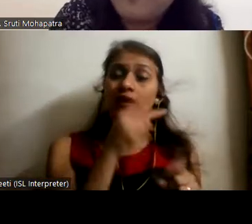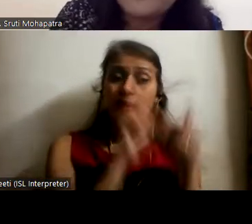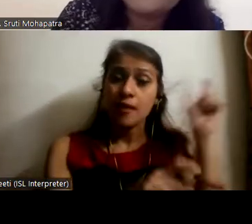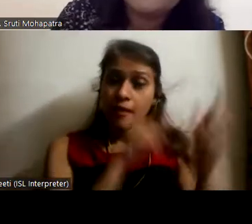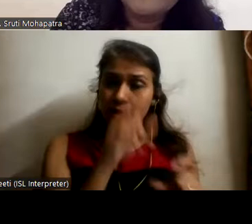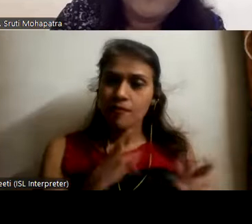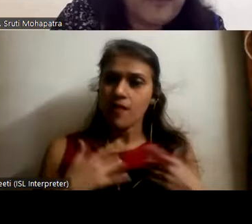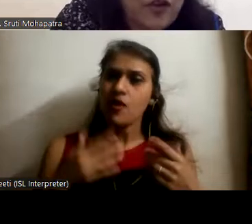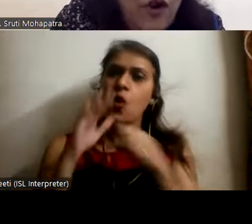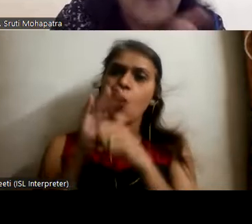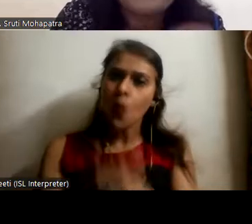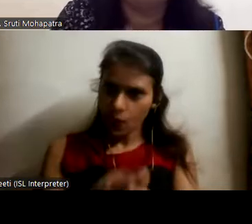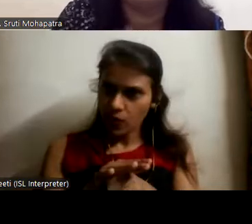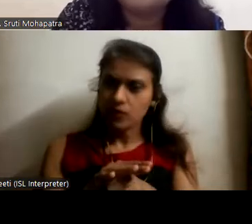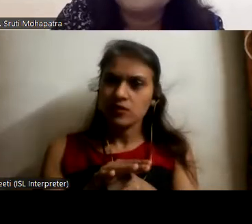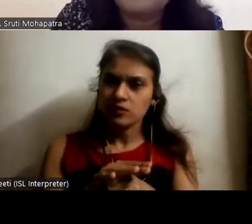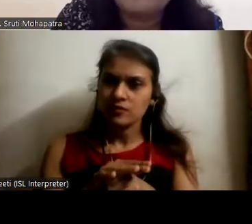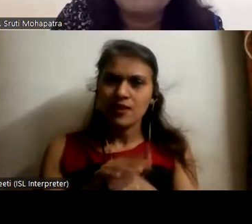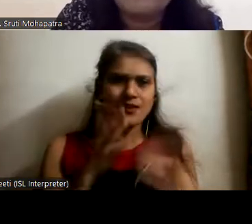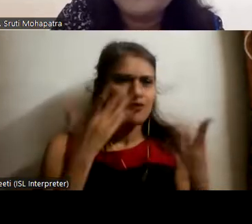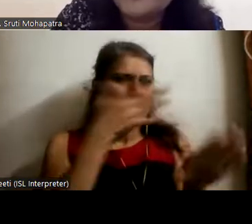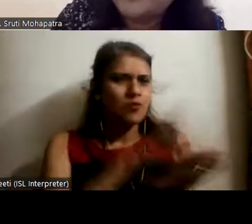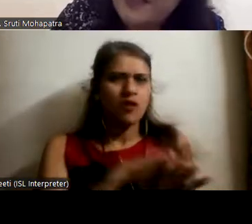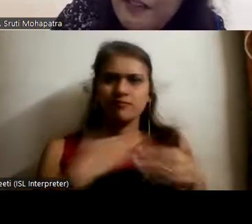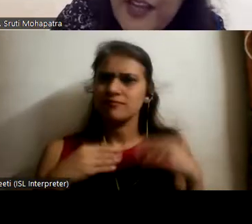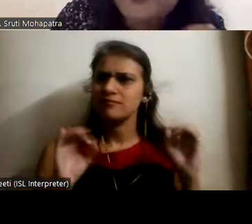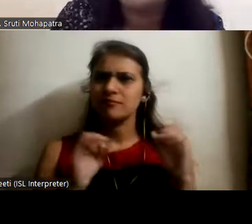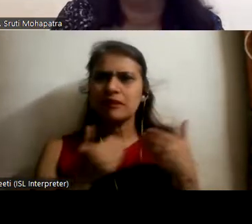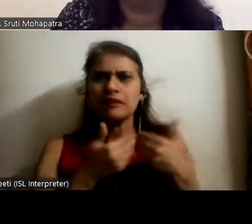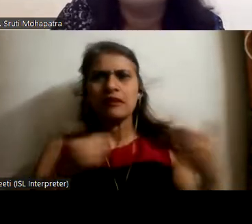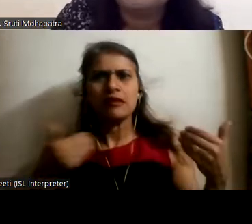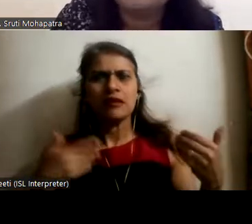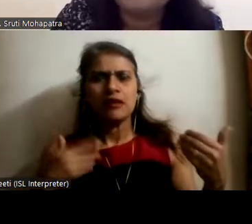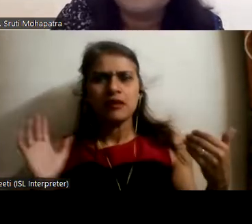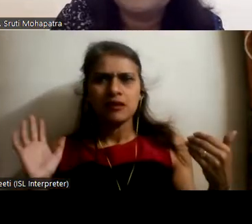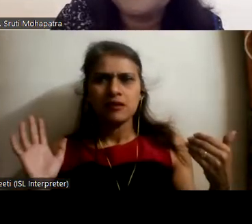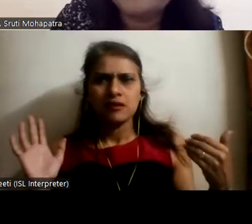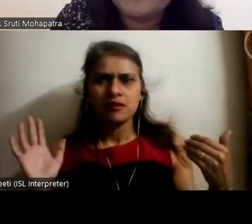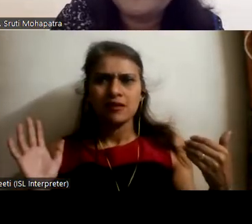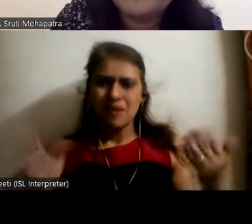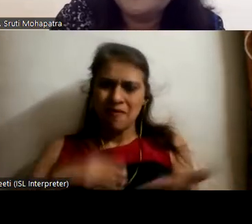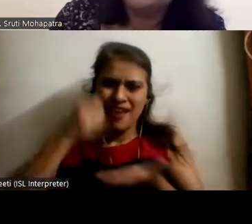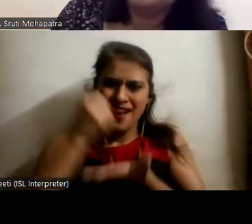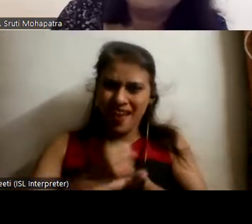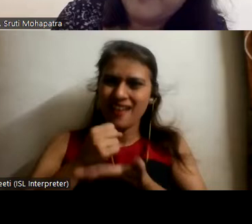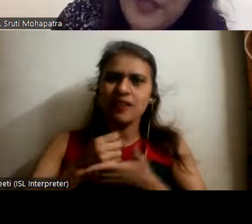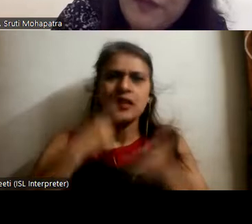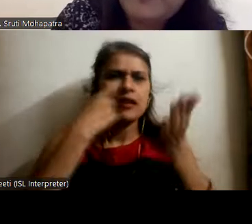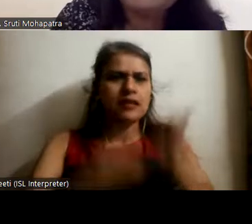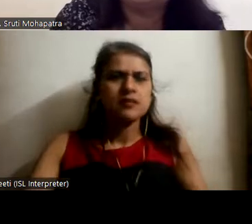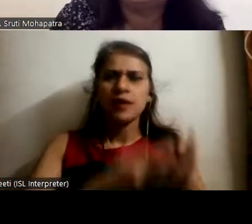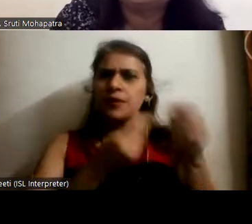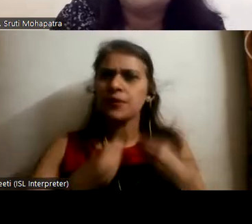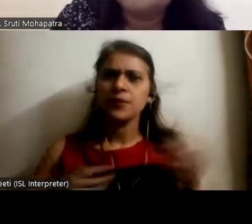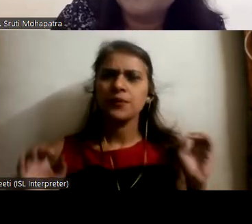were oppressed. They were not part of the mainstream movement. Their rights were not being respected. Many